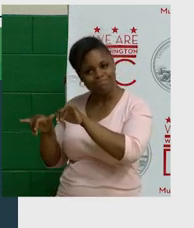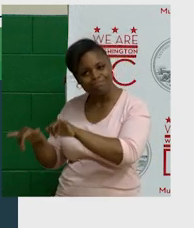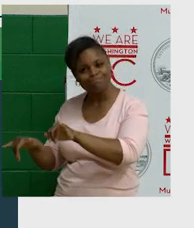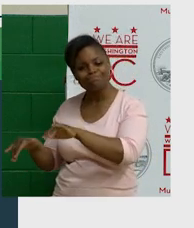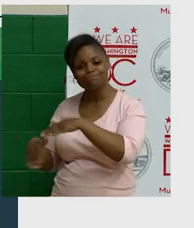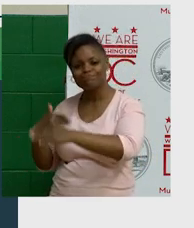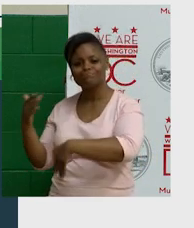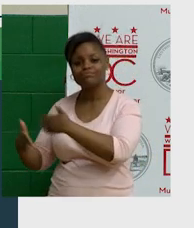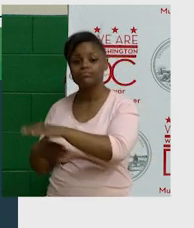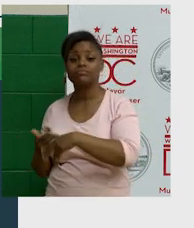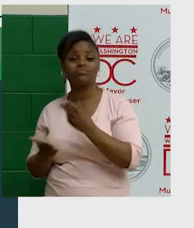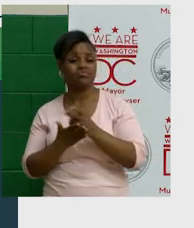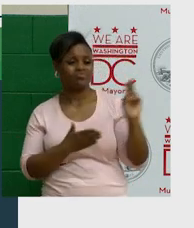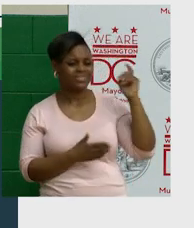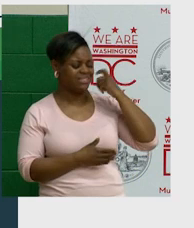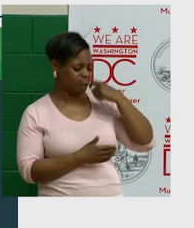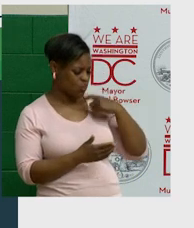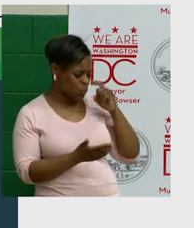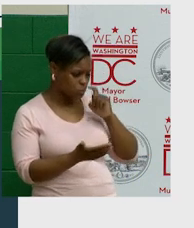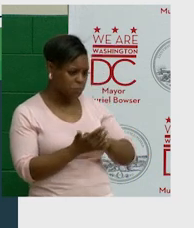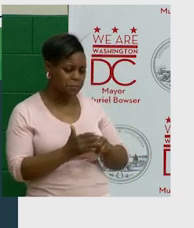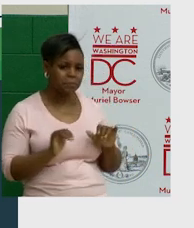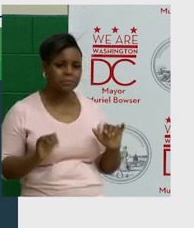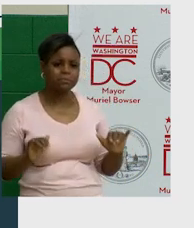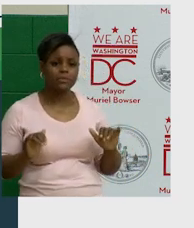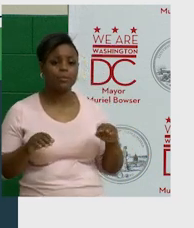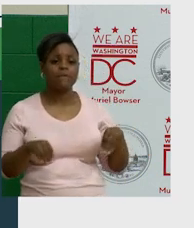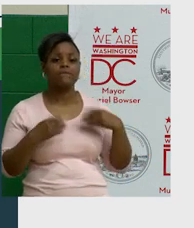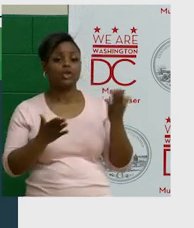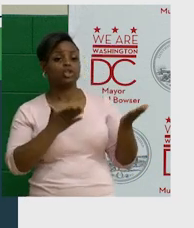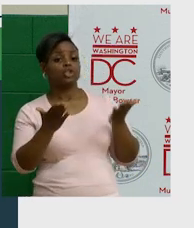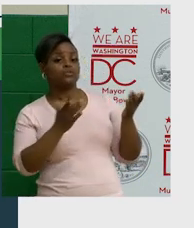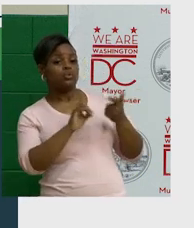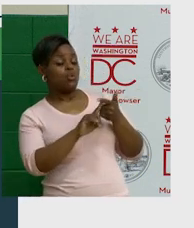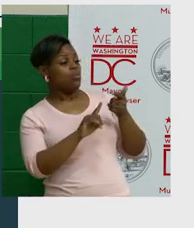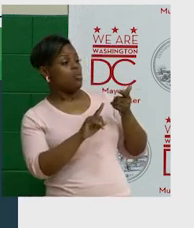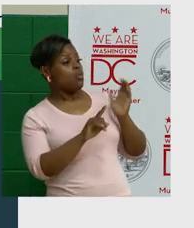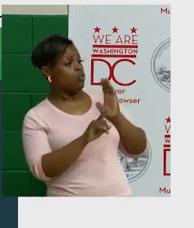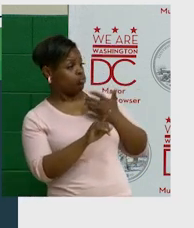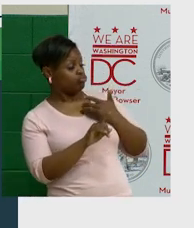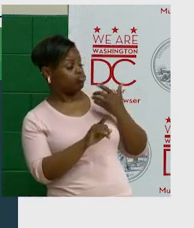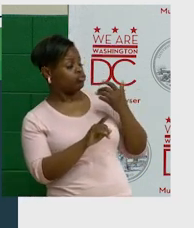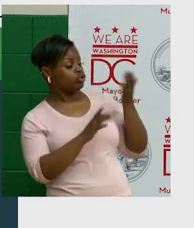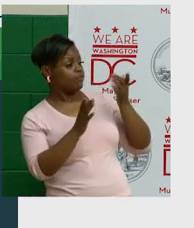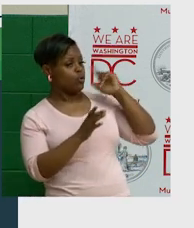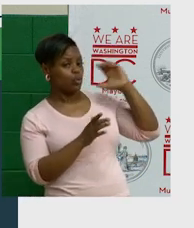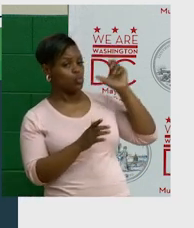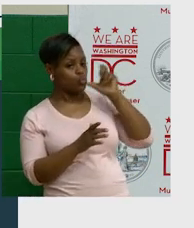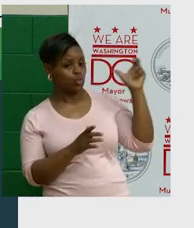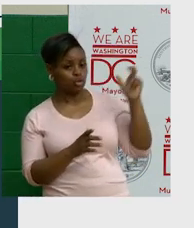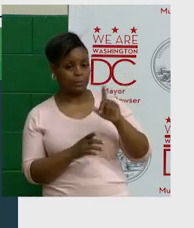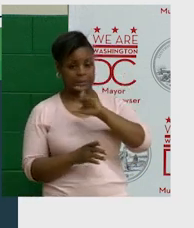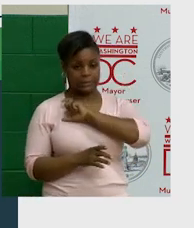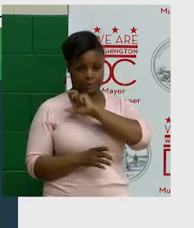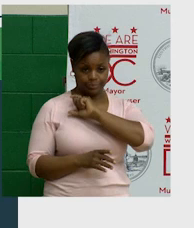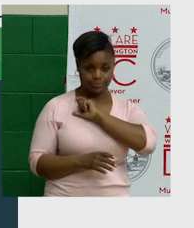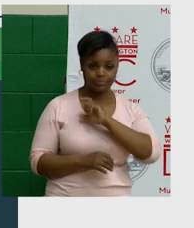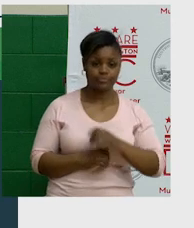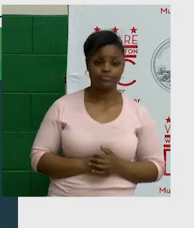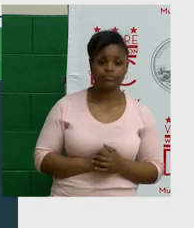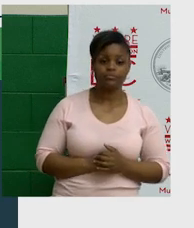2 weeks ago, recognizing the need to bring services to our returning citizens, we opened something called the Ready Center. And the Ready Center is